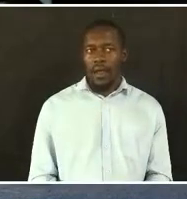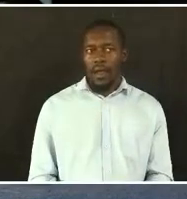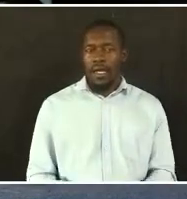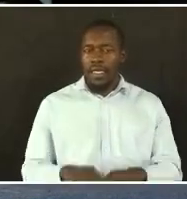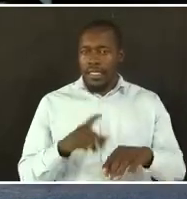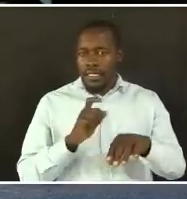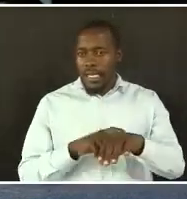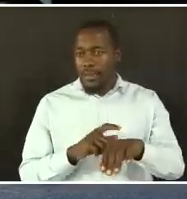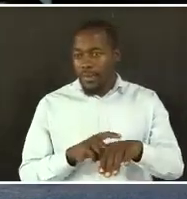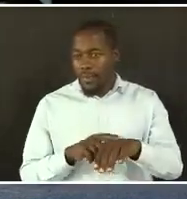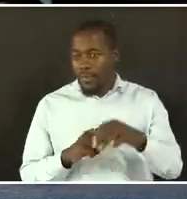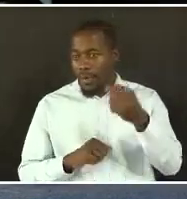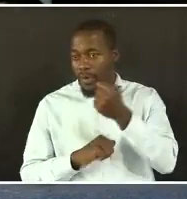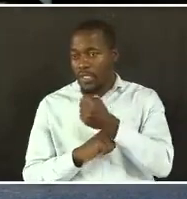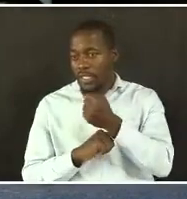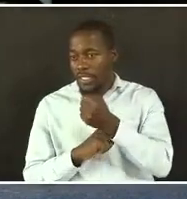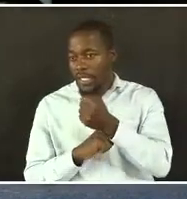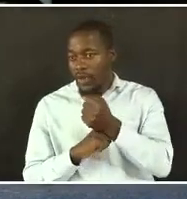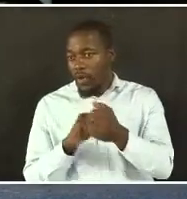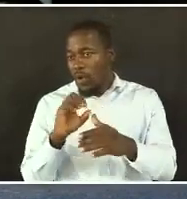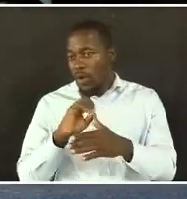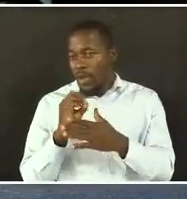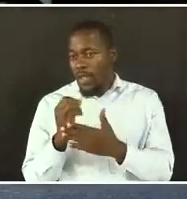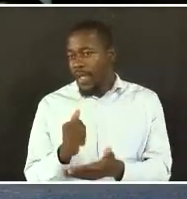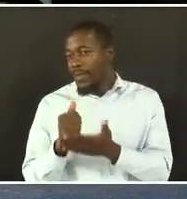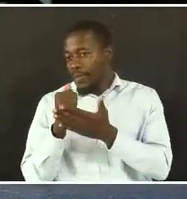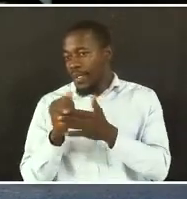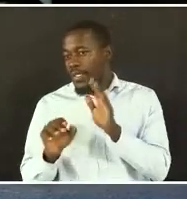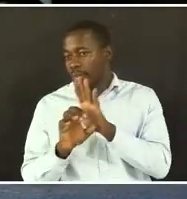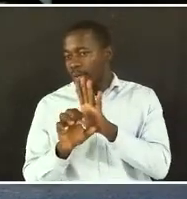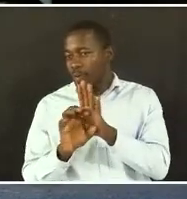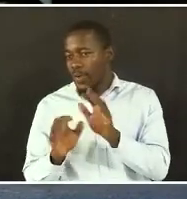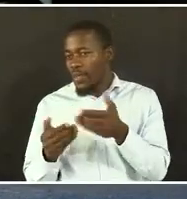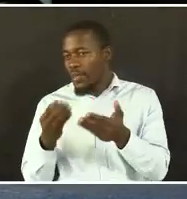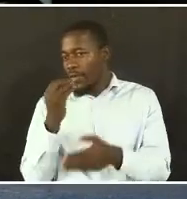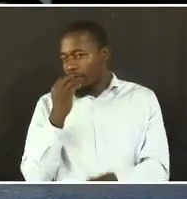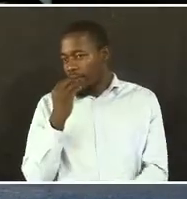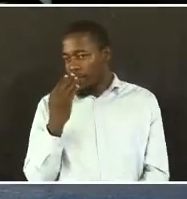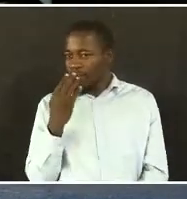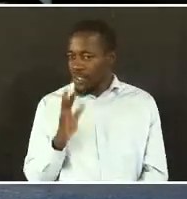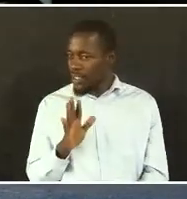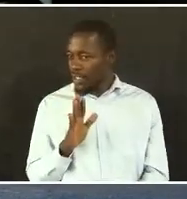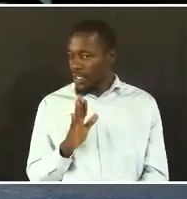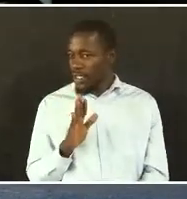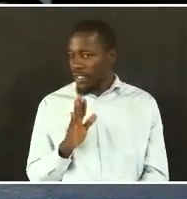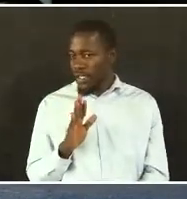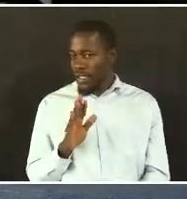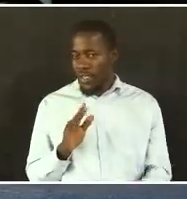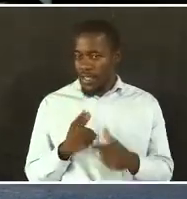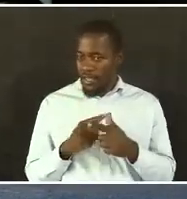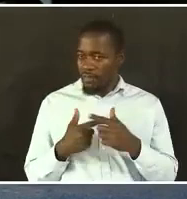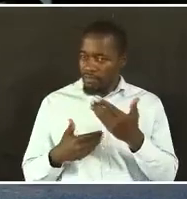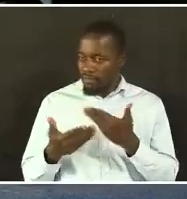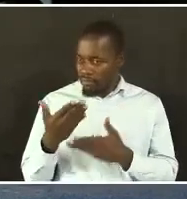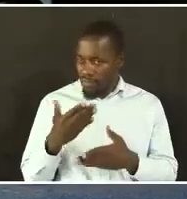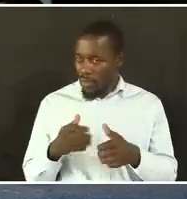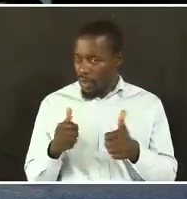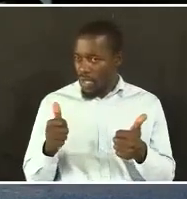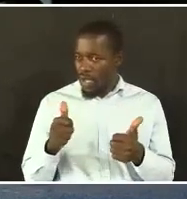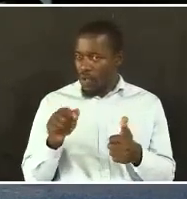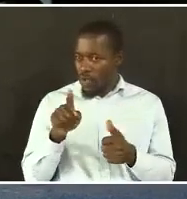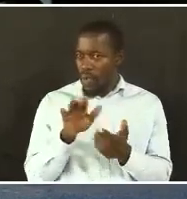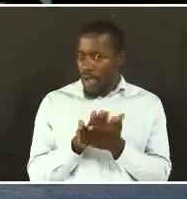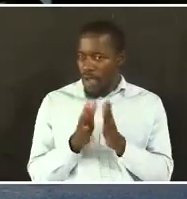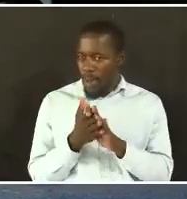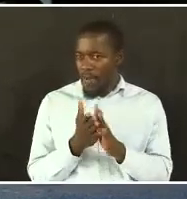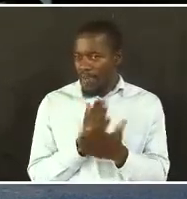needs, then they will be able to call you for prayer, like Elder said. But if you go there, he's dying, and you want to